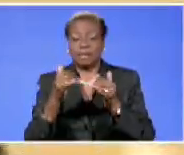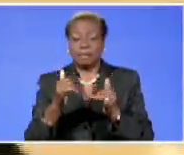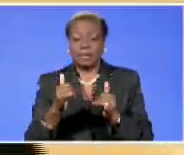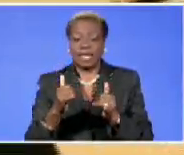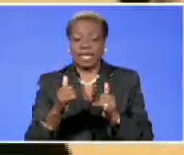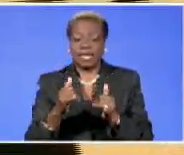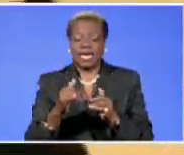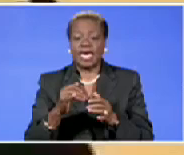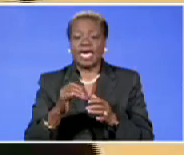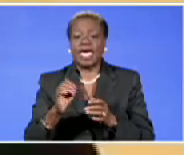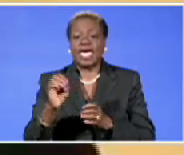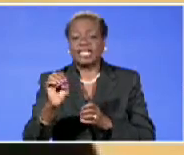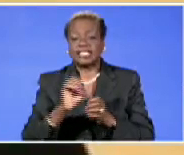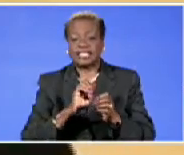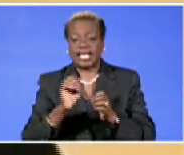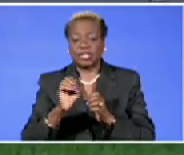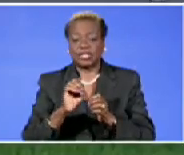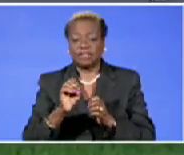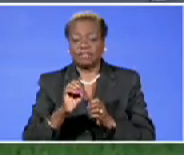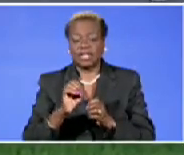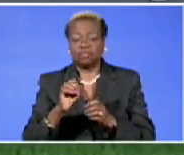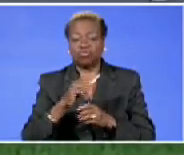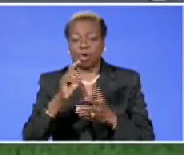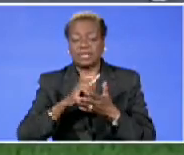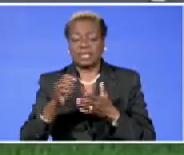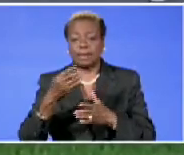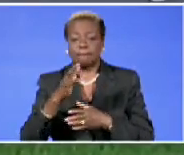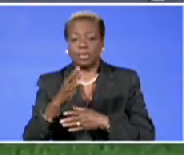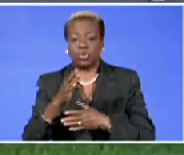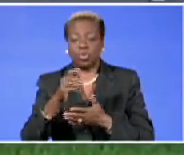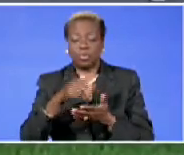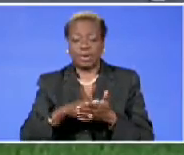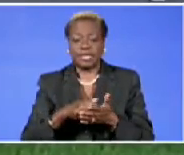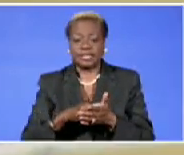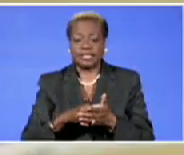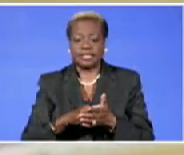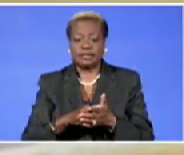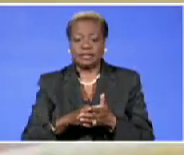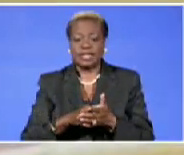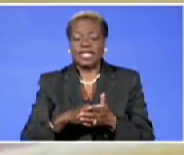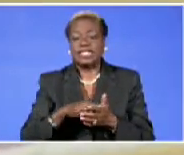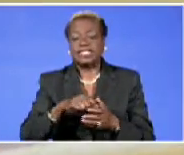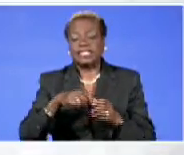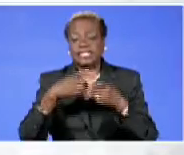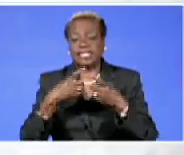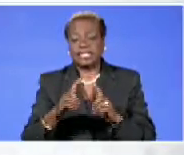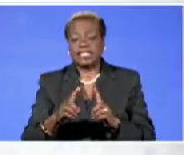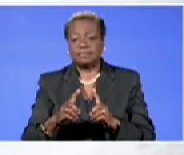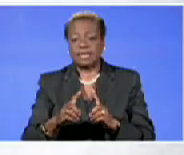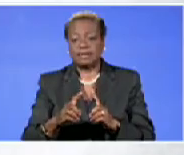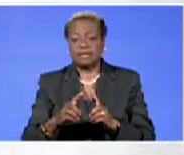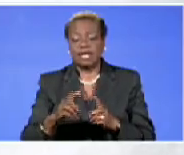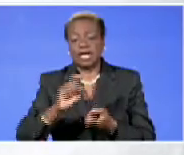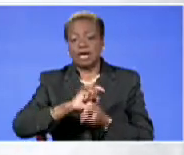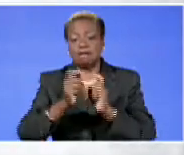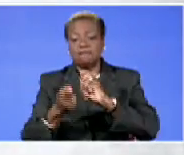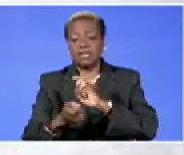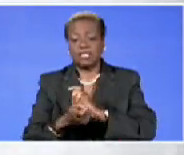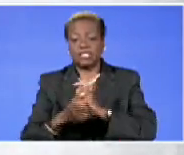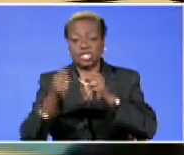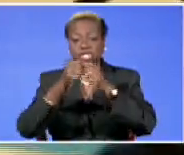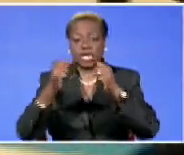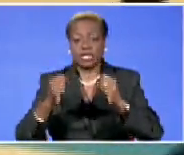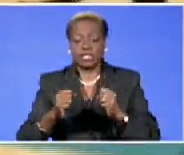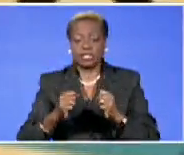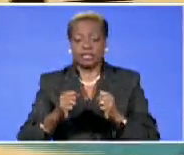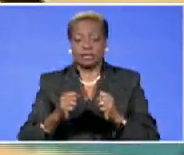draw up now will be called Blueprint. Ever since the Kendall Isaacs Gymnasium was converted into a shelter for those displaced by Hurricane